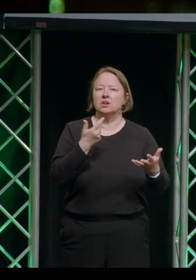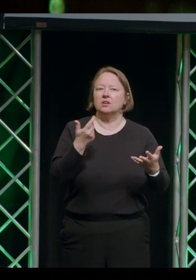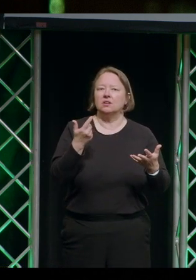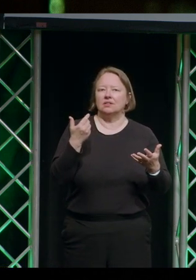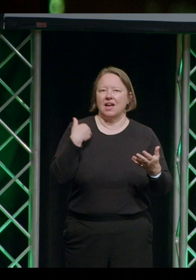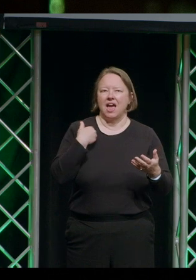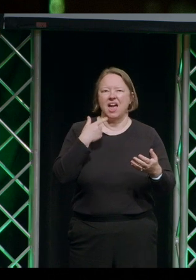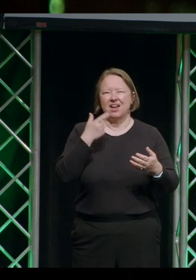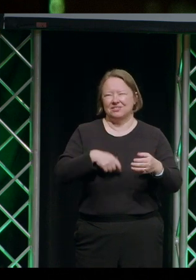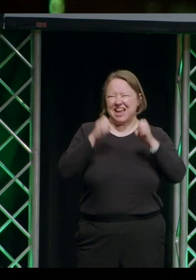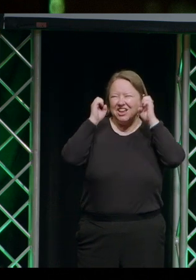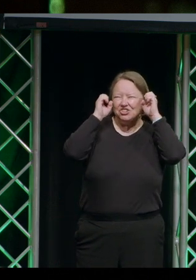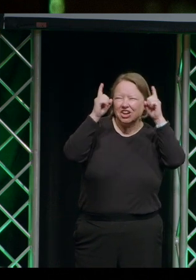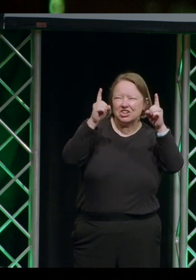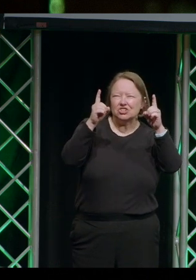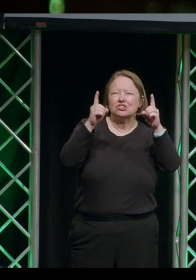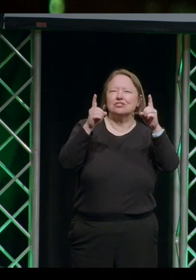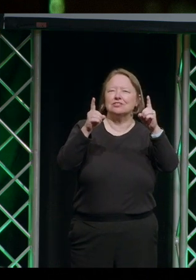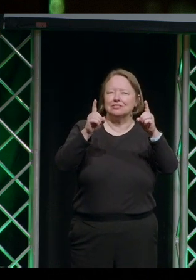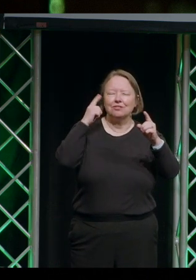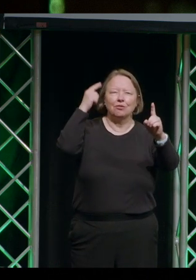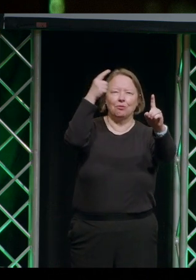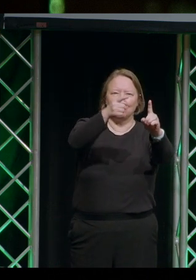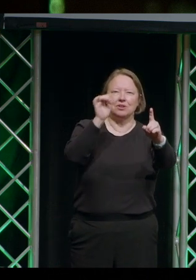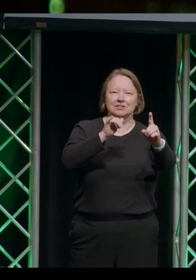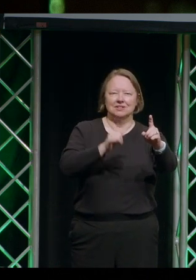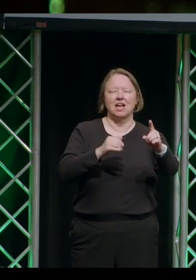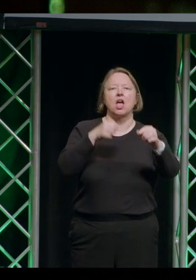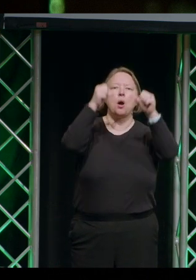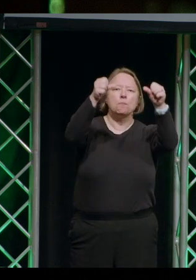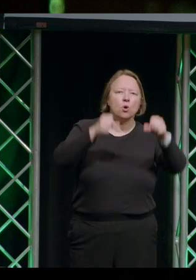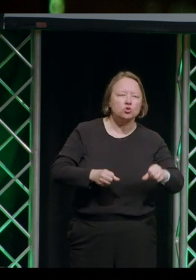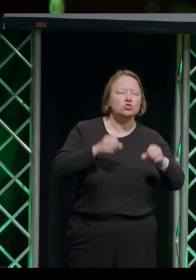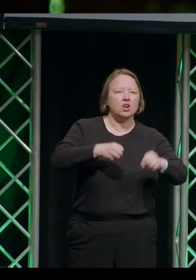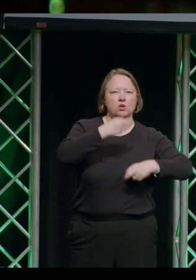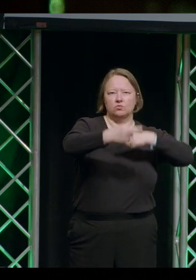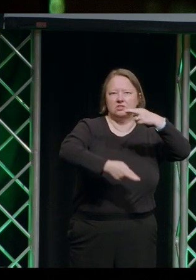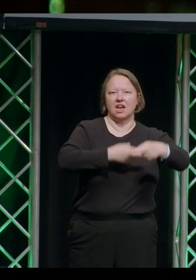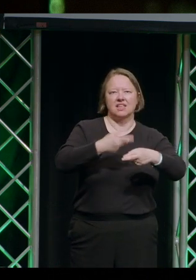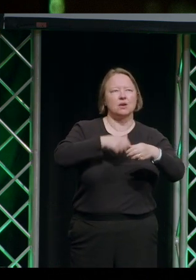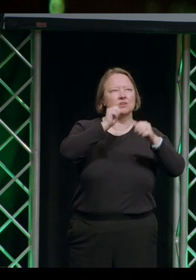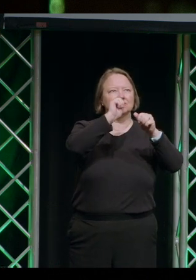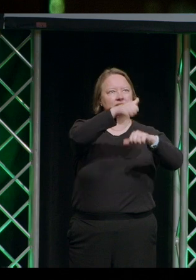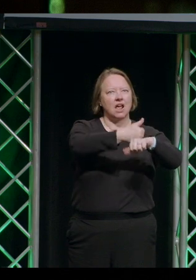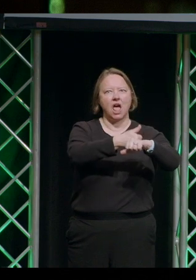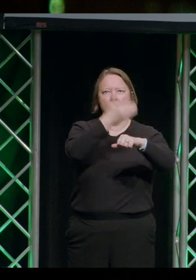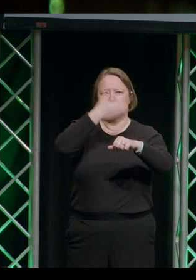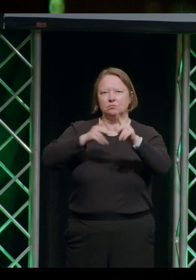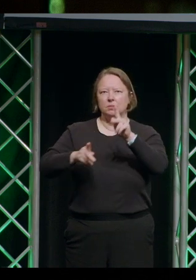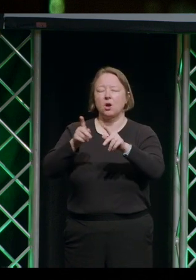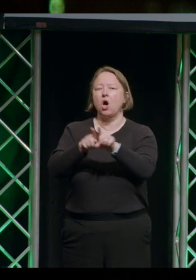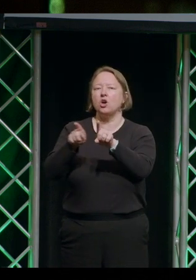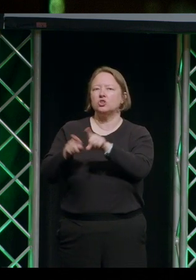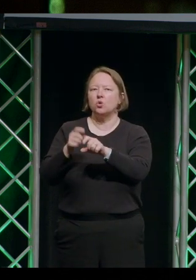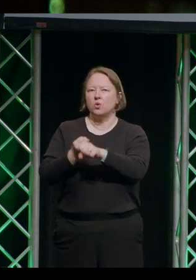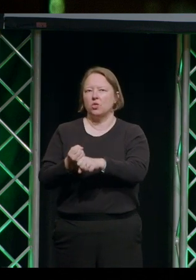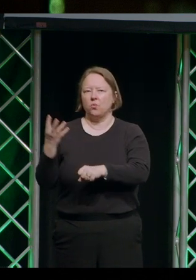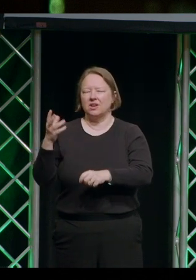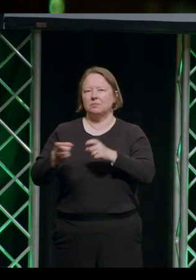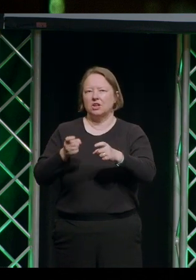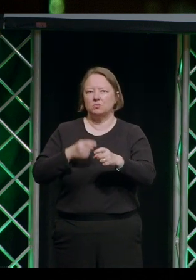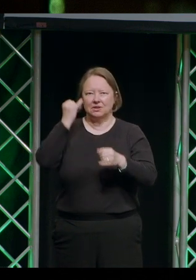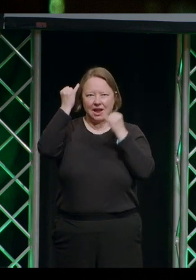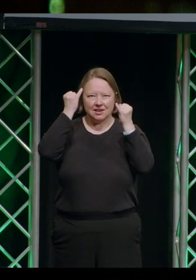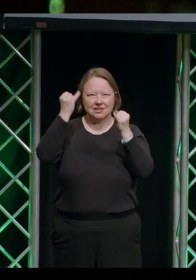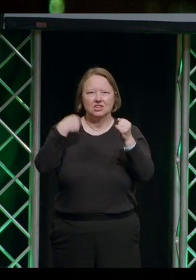created a series of educational initiatives, such as recycling posters that we put up in public spaces, as well as a series of waste management tips that we